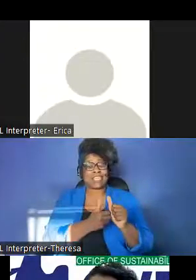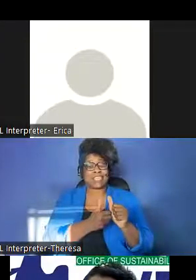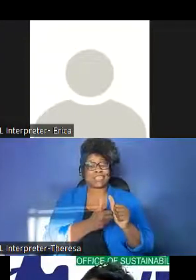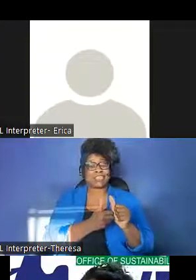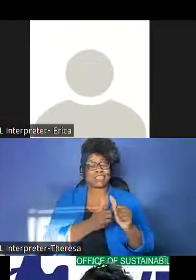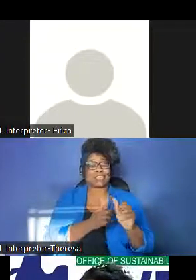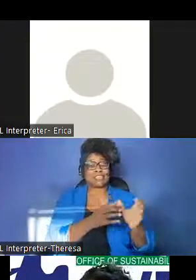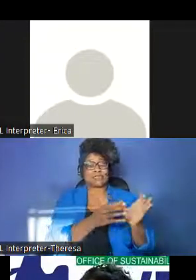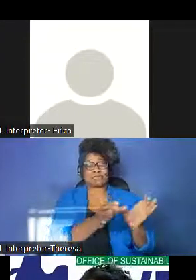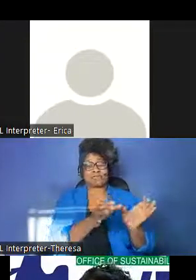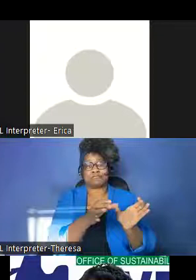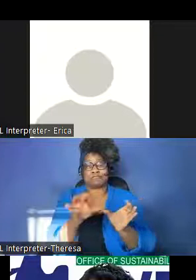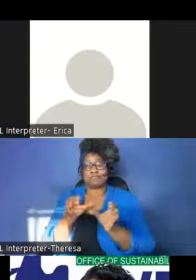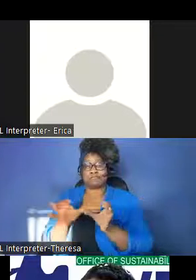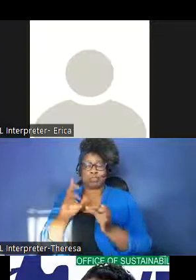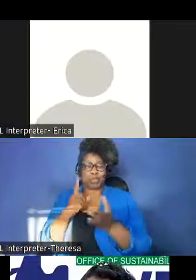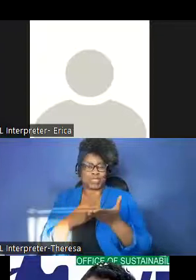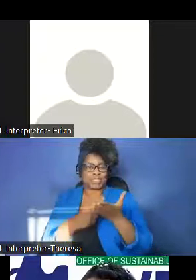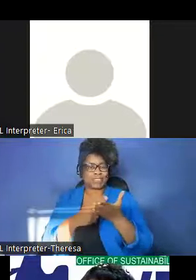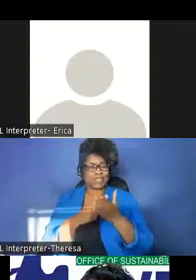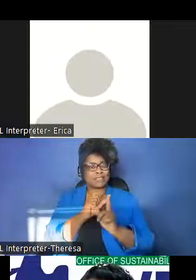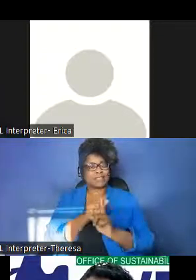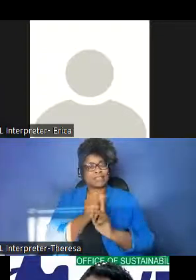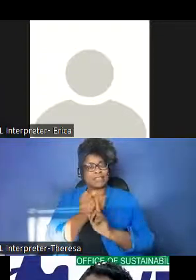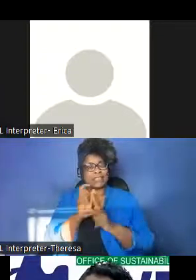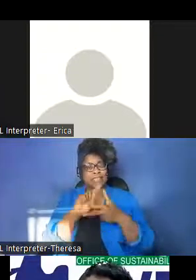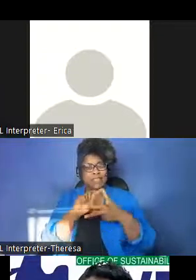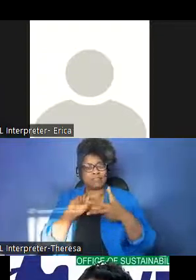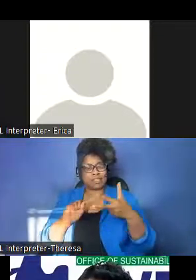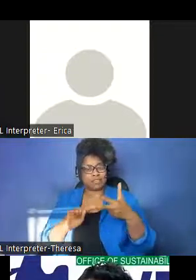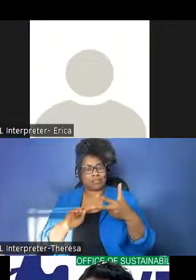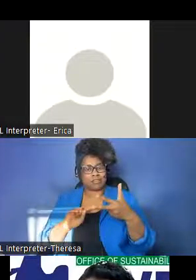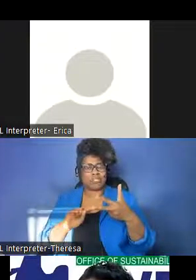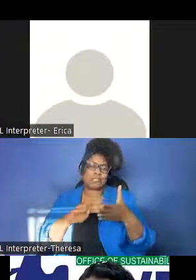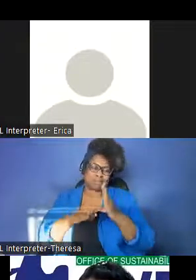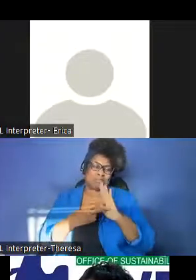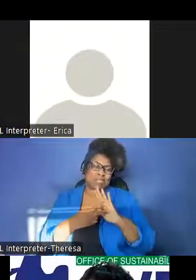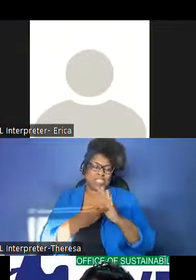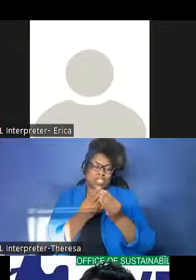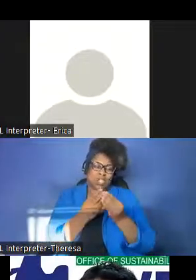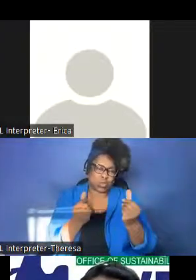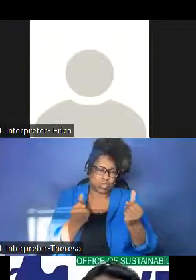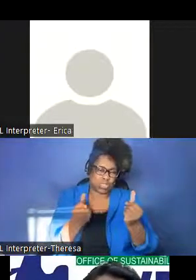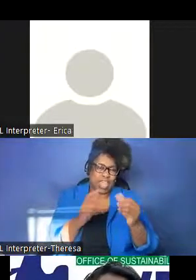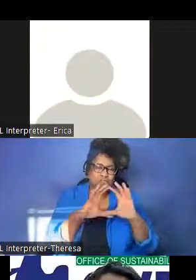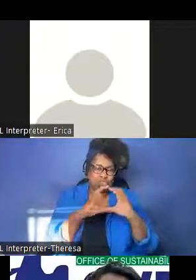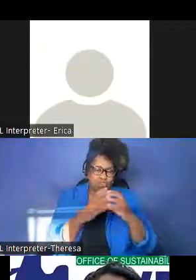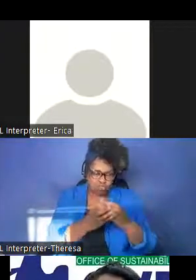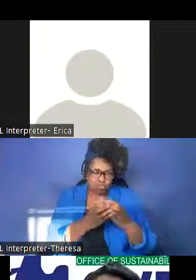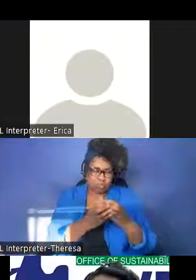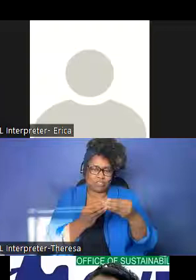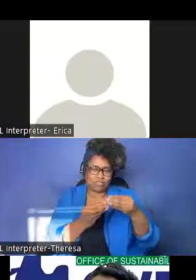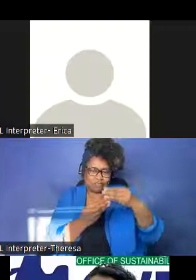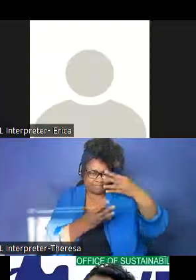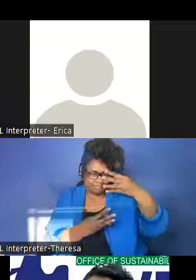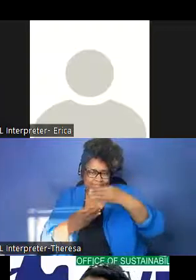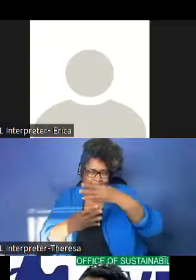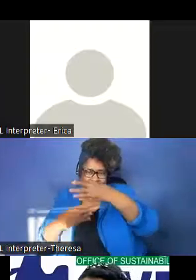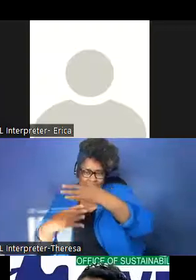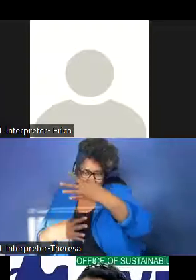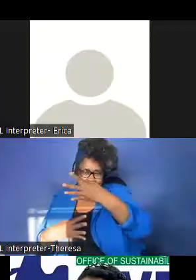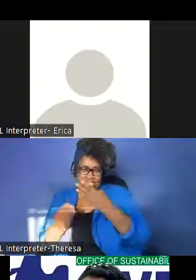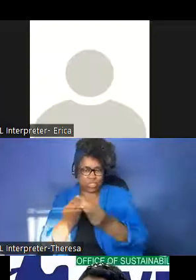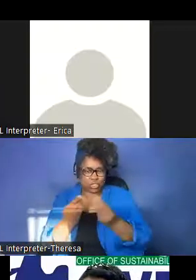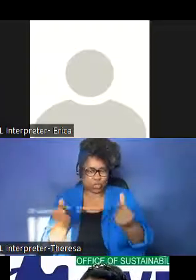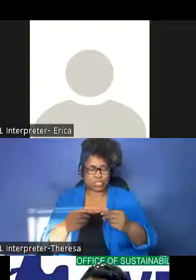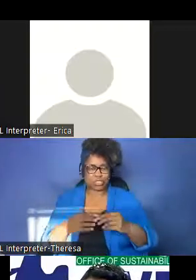be talking through our scenarios, that is to say our solution suites, our sets of solutions. And what we're doing